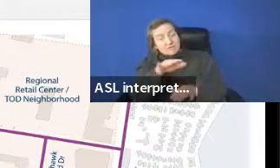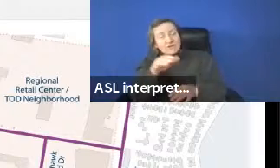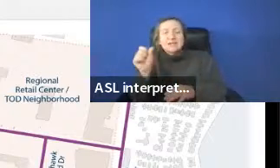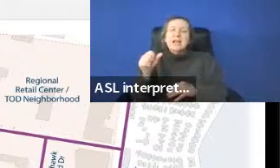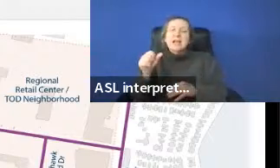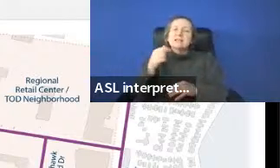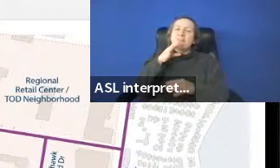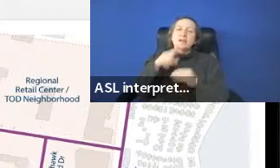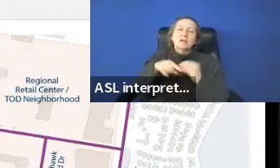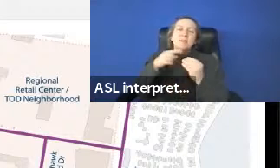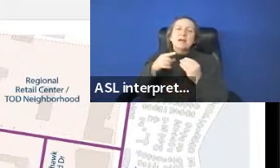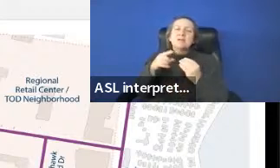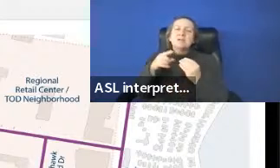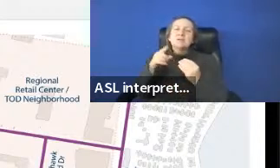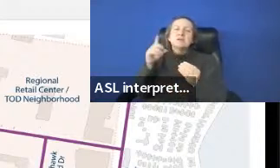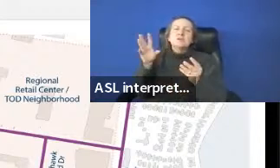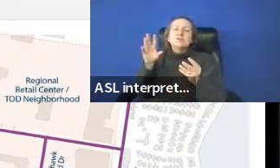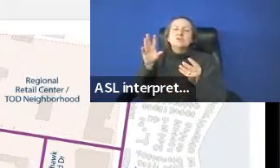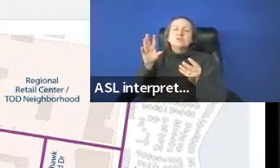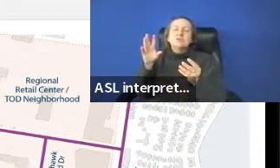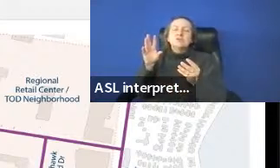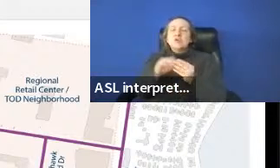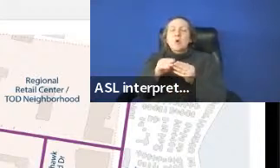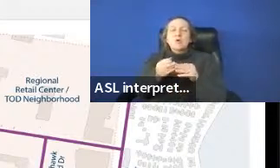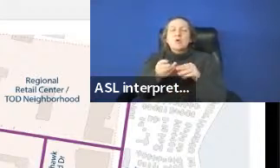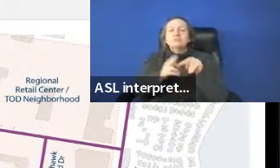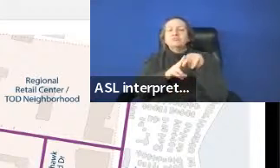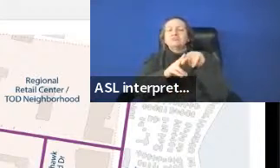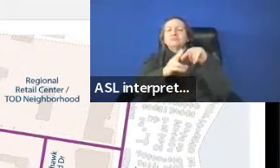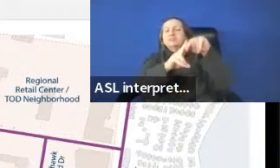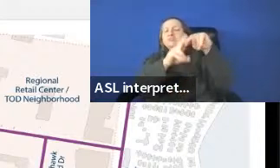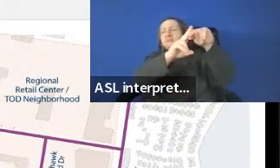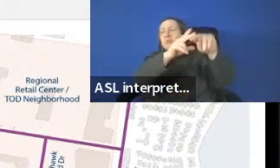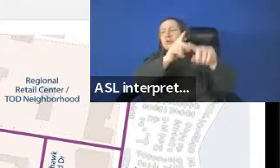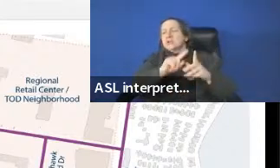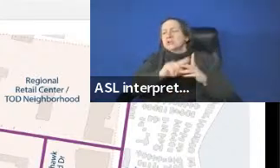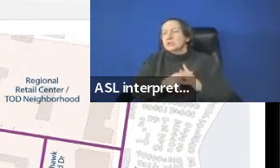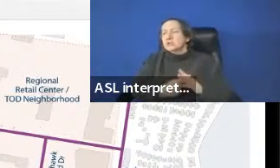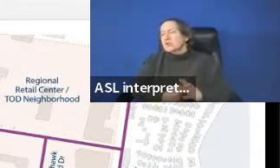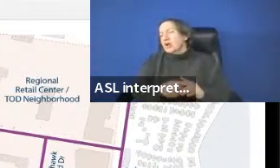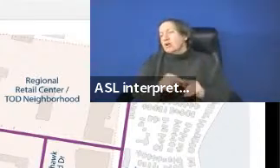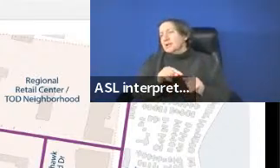about just the total elevation gain from, let's say, starting at,